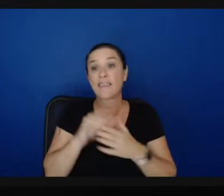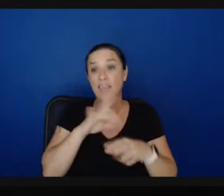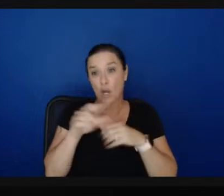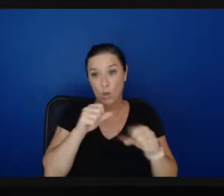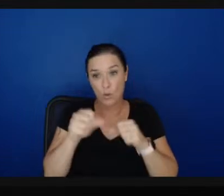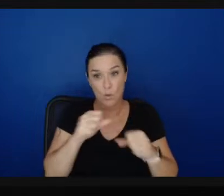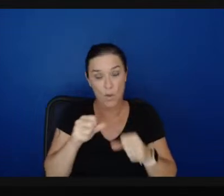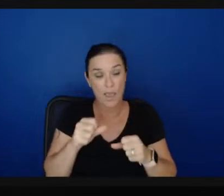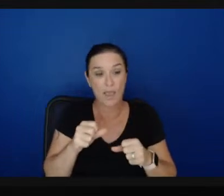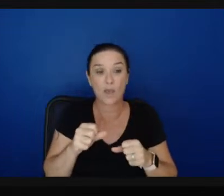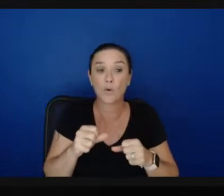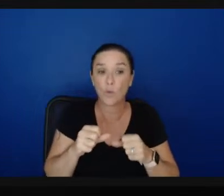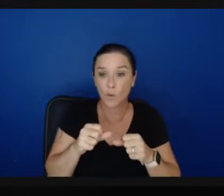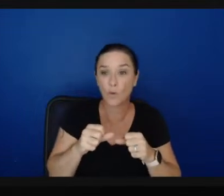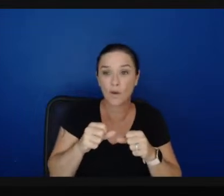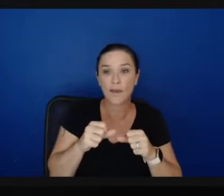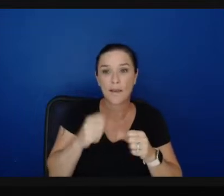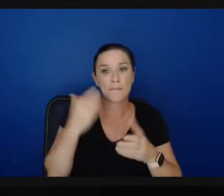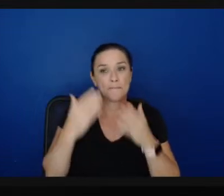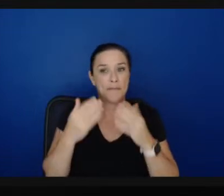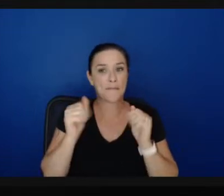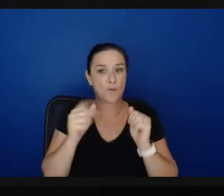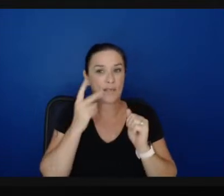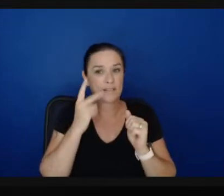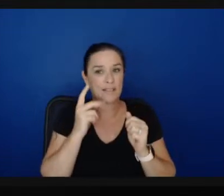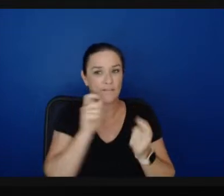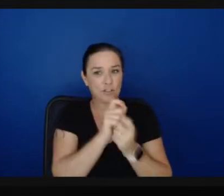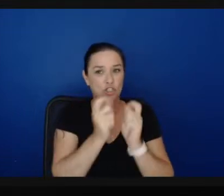to change the rift zone. If we don't see that happen,